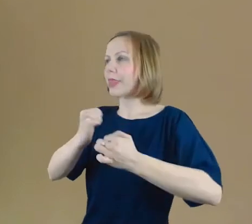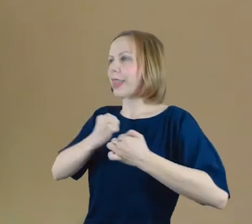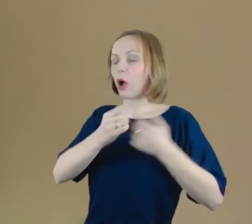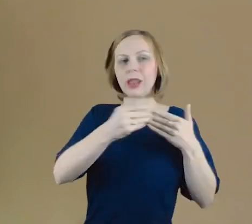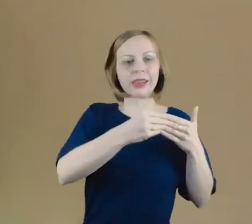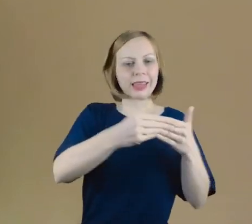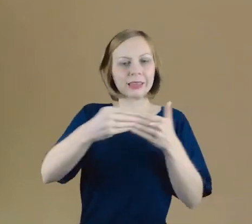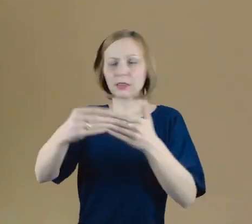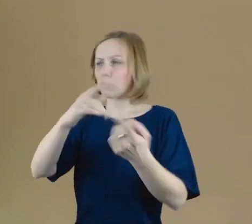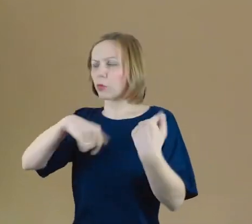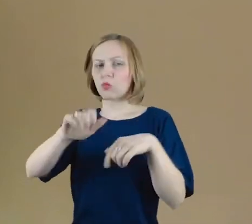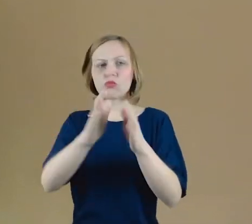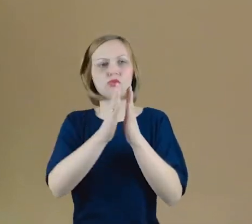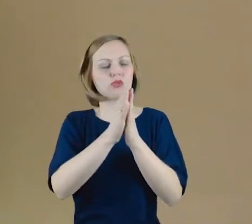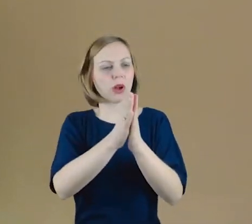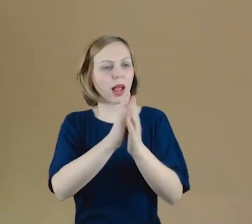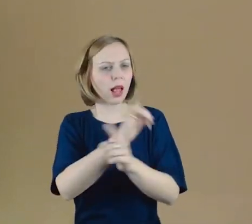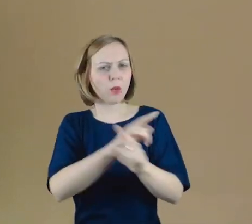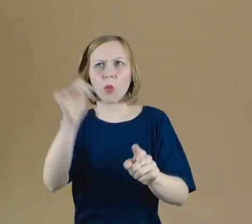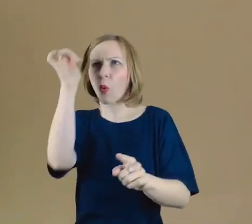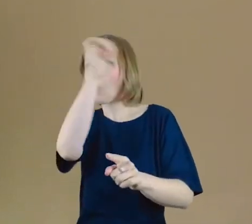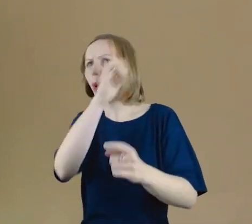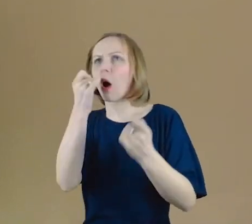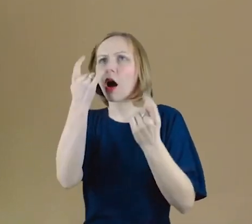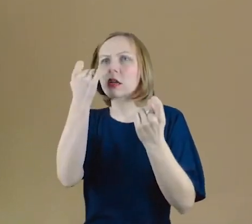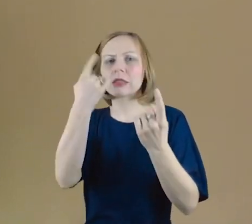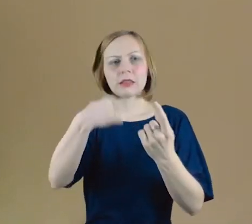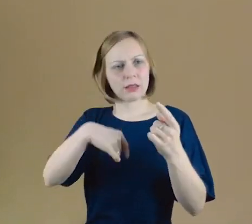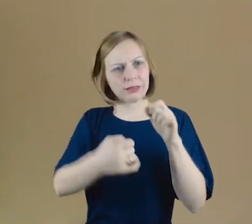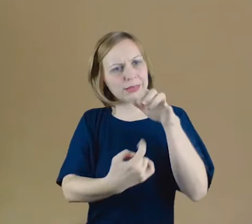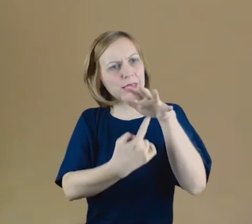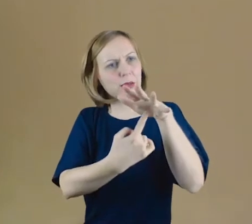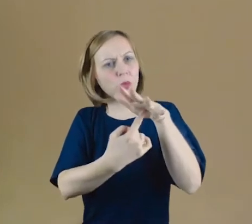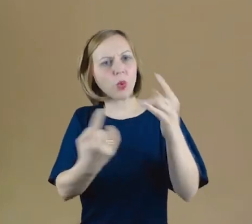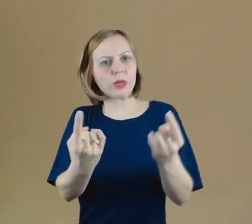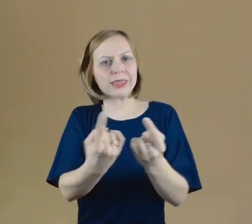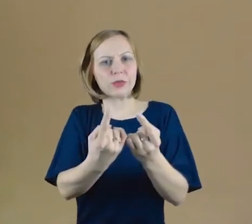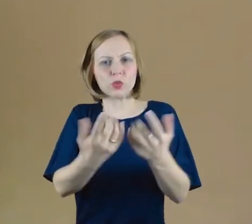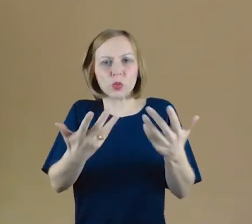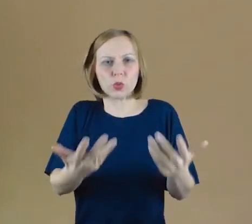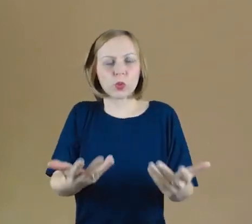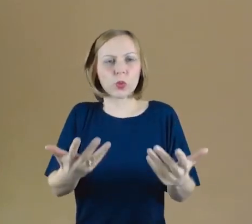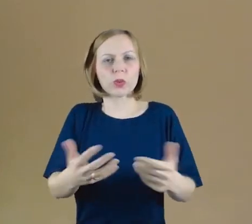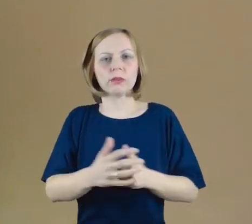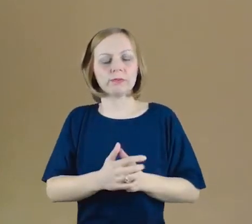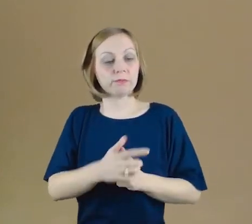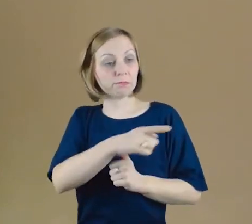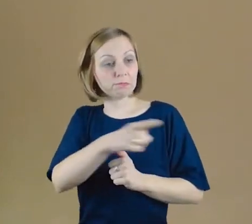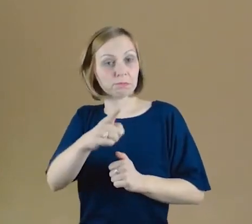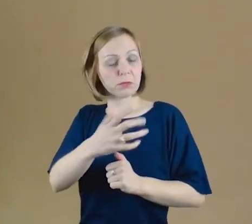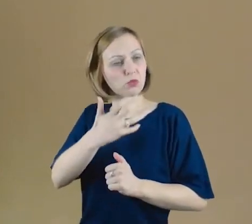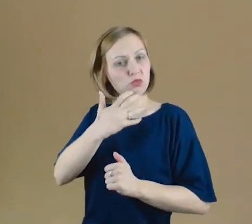may gain wisdom to understand the important issues of our time. Help them to have courage to uphold what